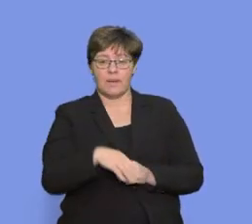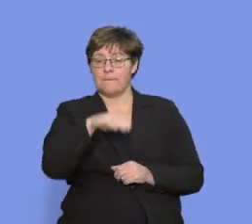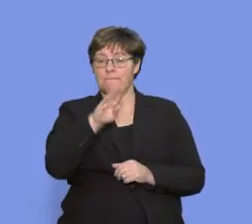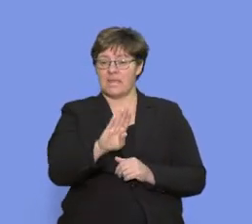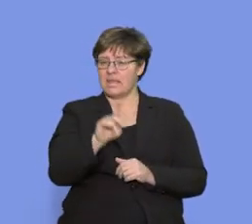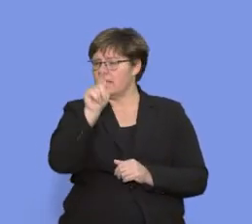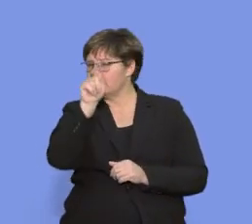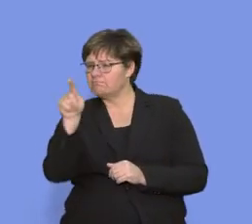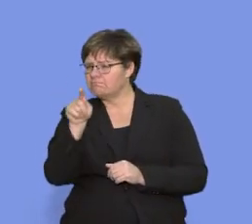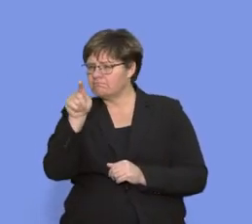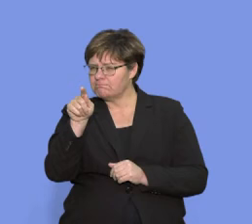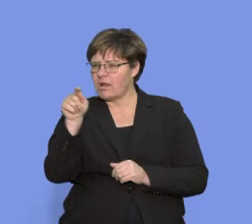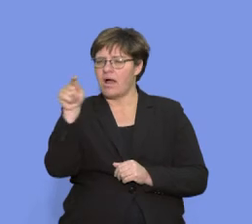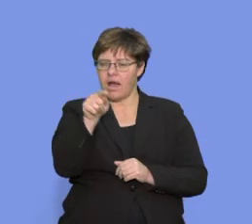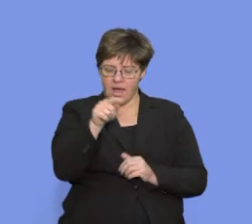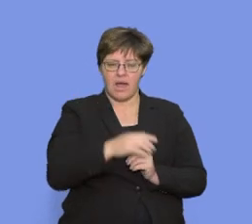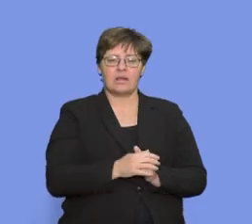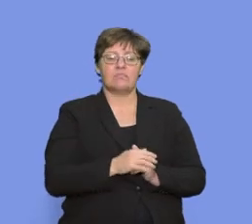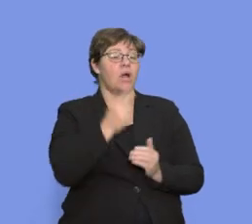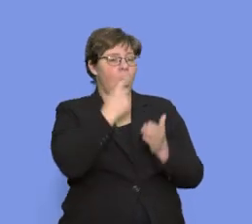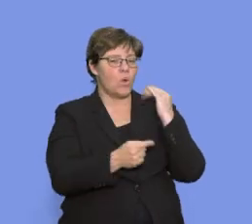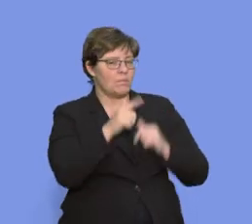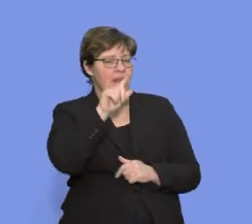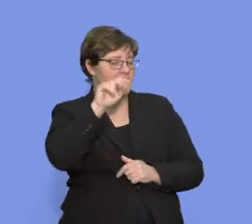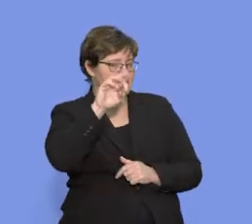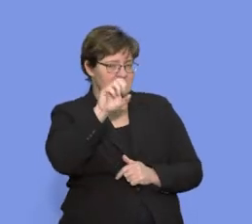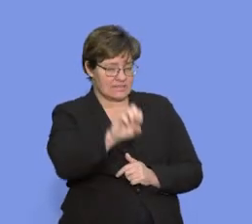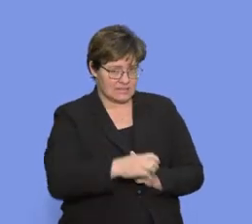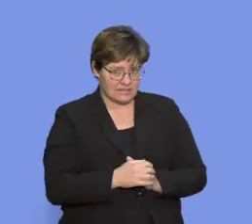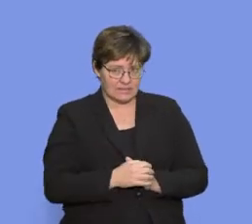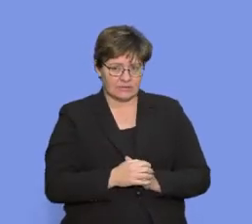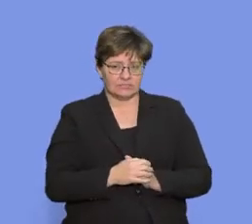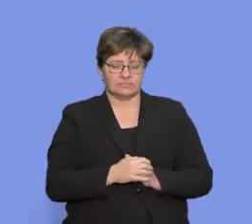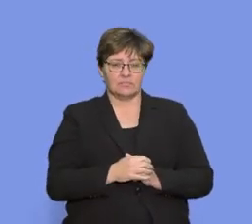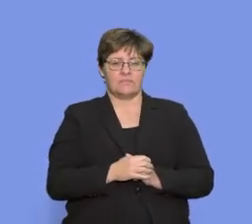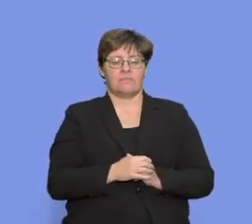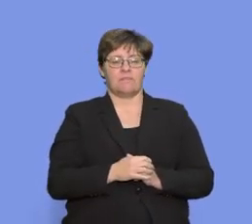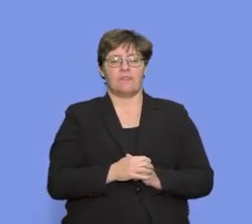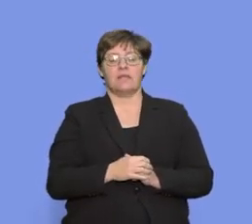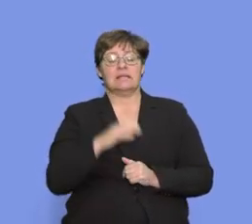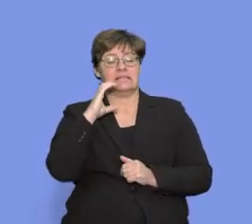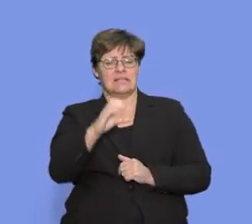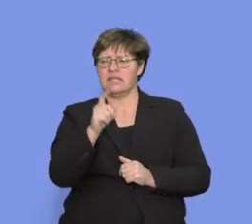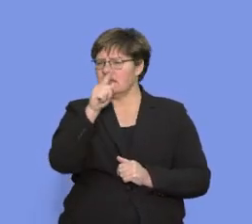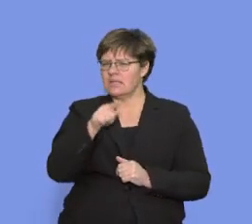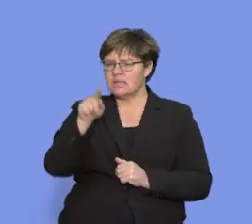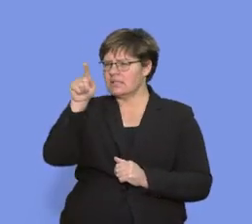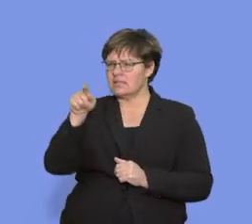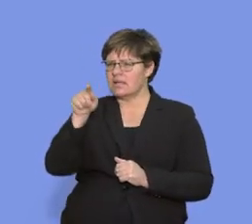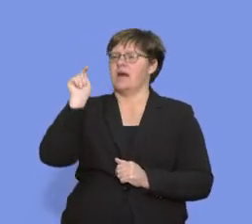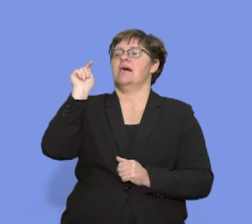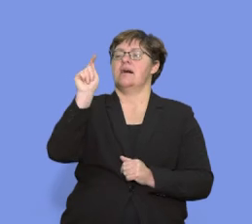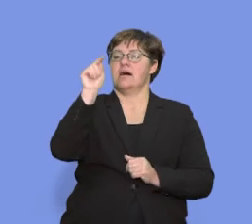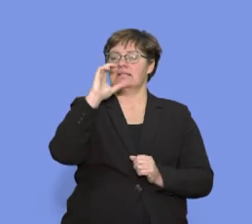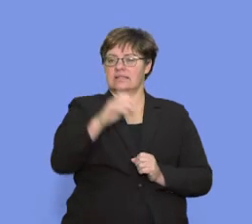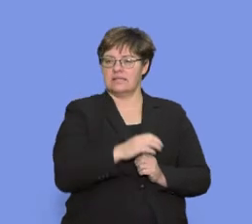B is, yeah, that can only be the lens, right? C, where is C? Where is C?